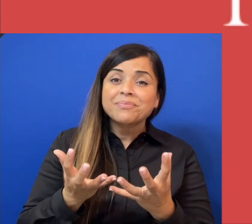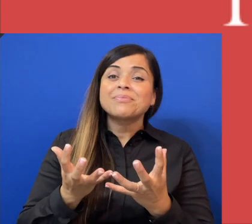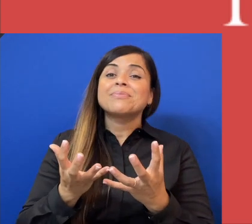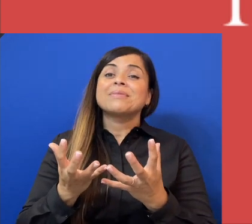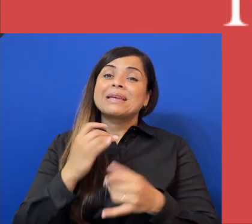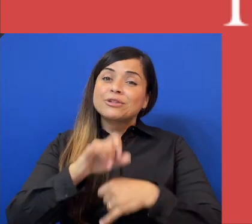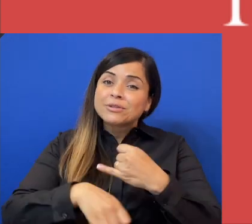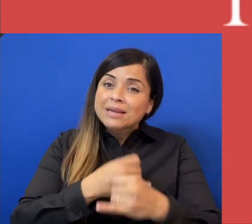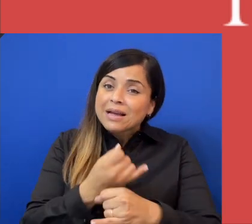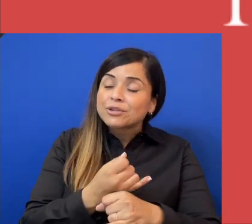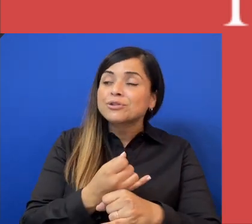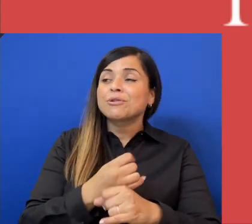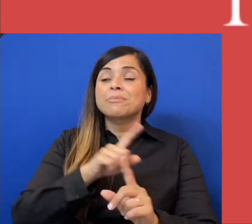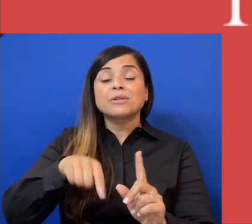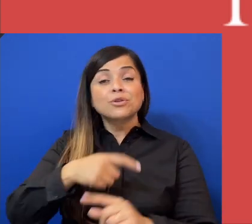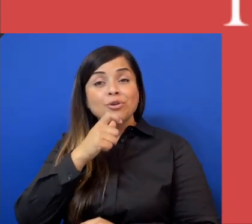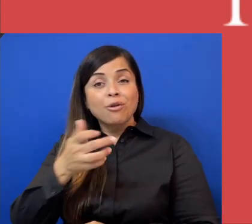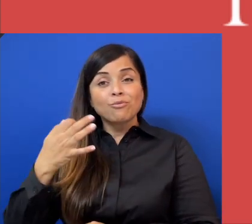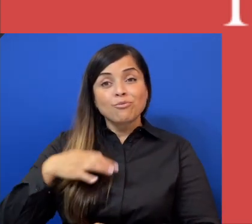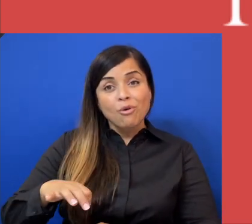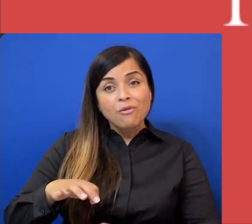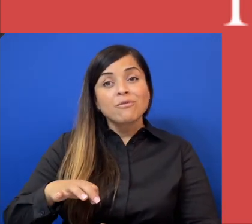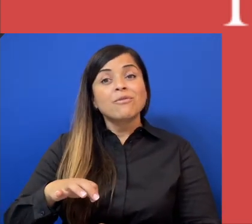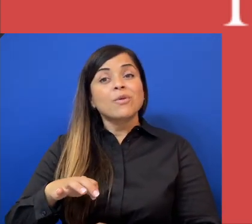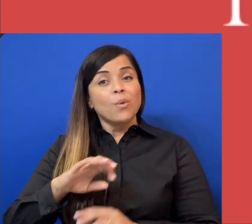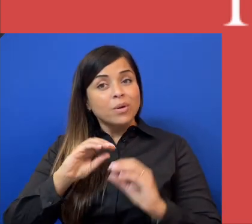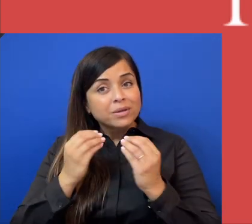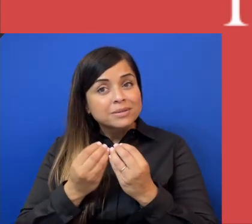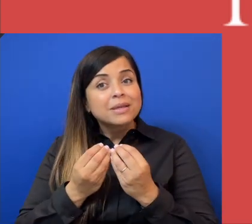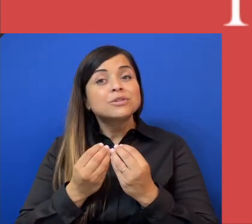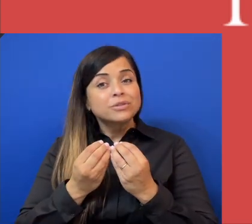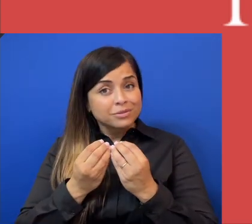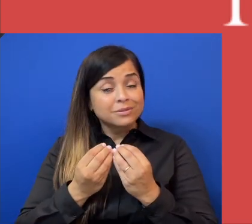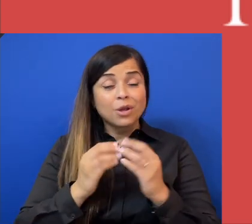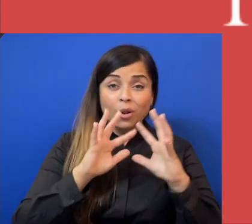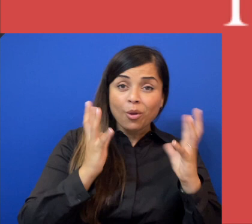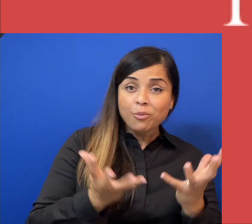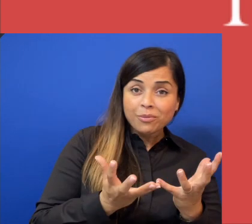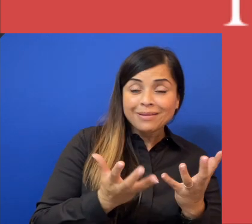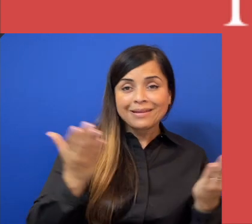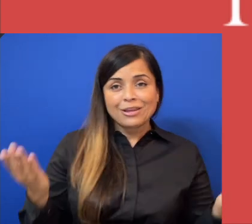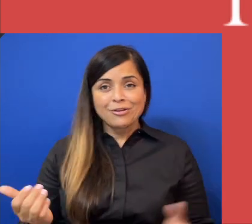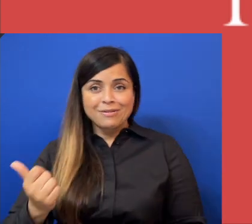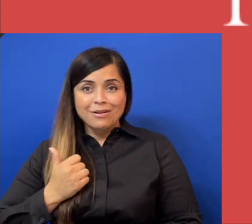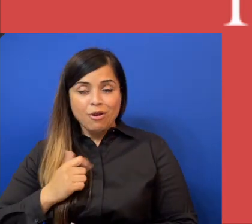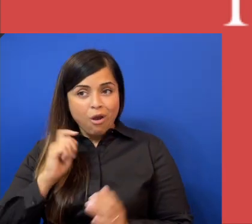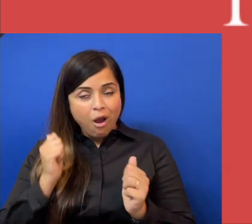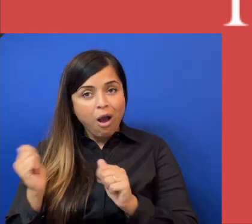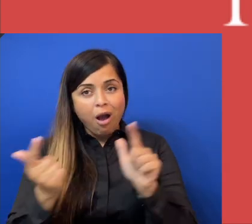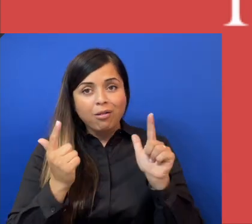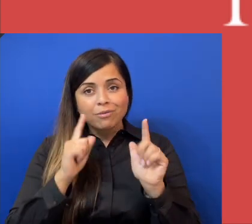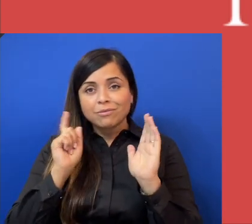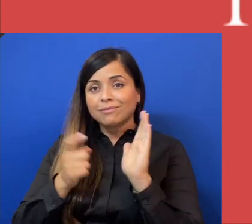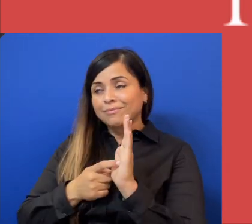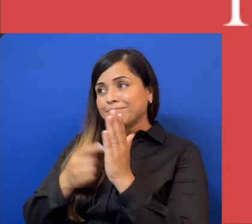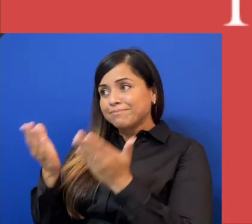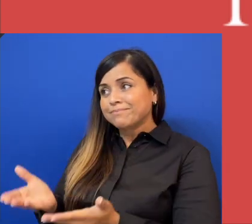globally, including here in Canada. Canada shares the values that the Aga Khan promotes: